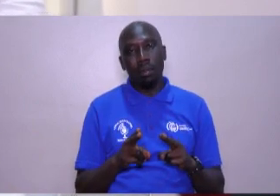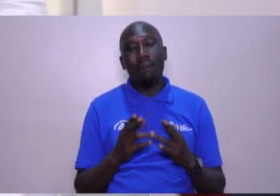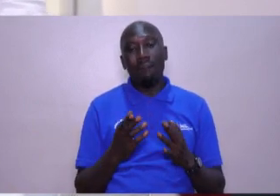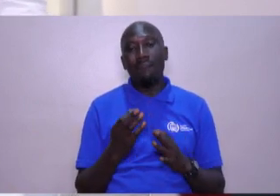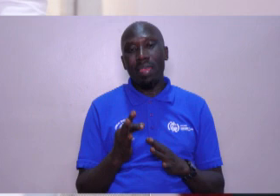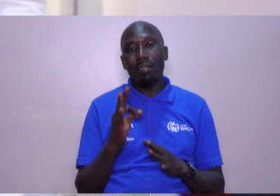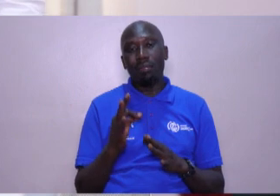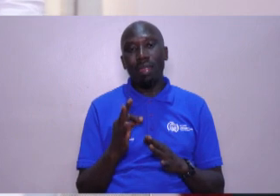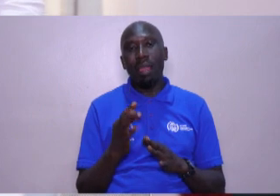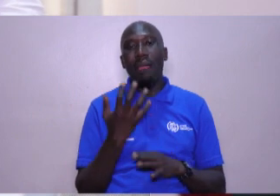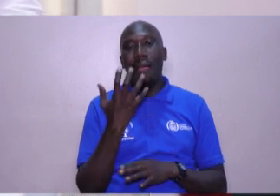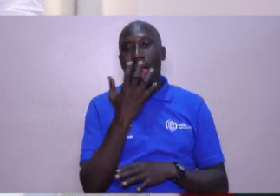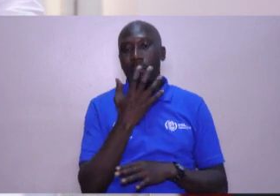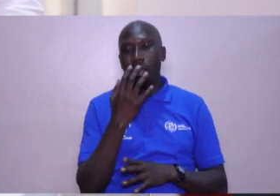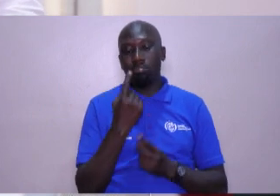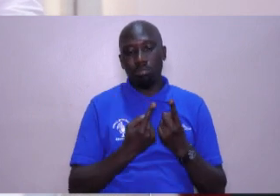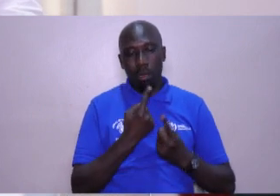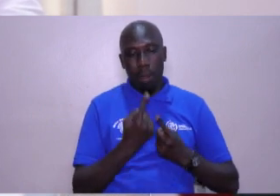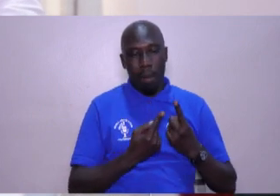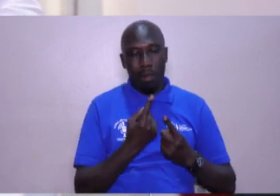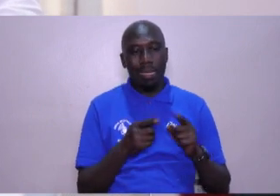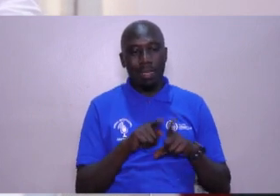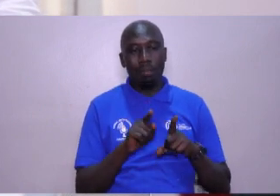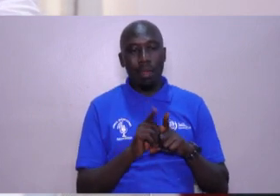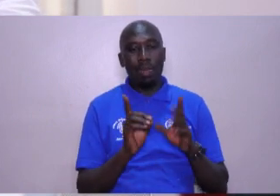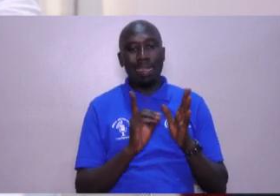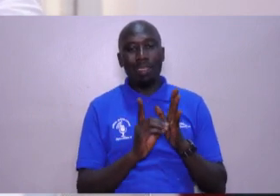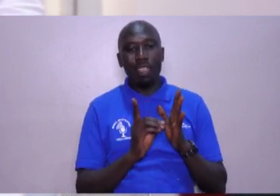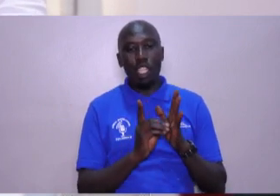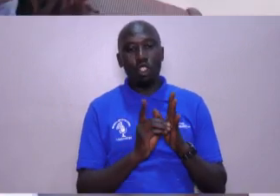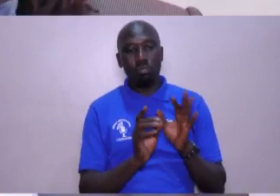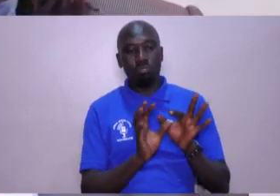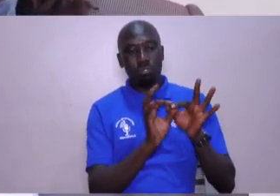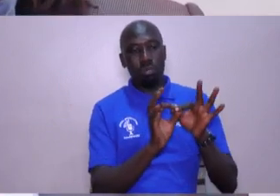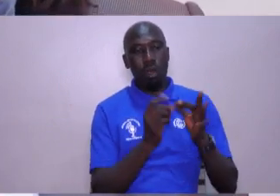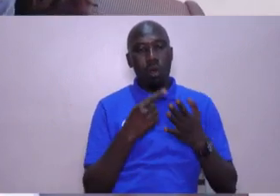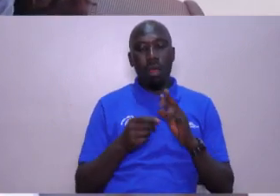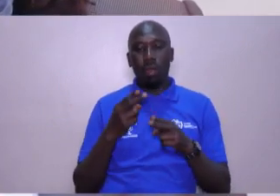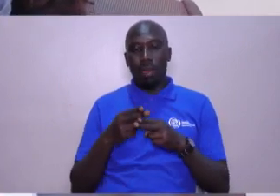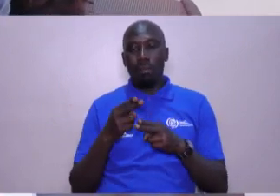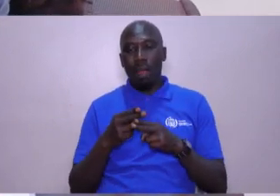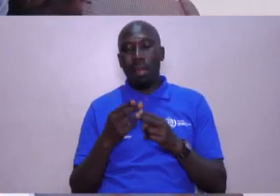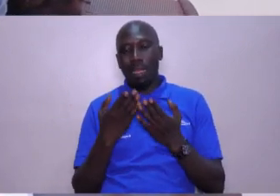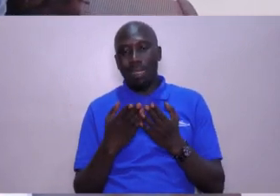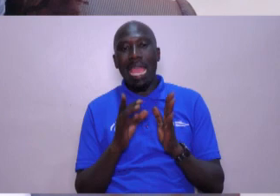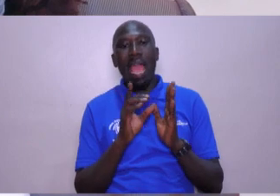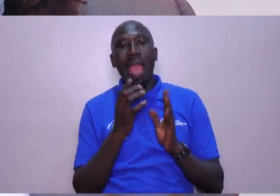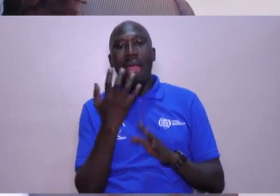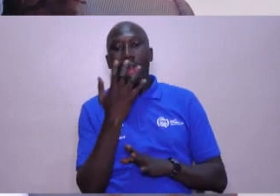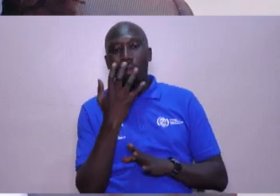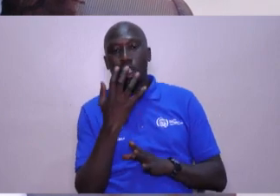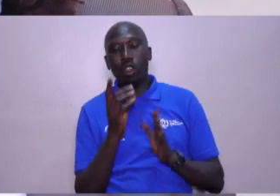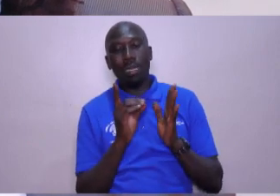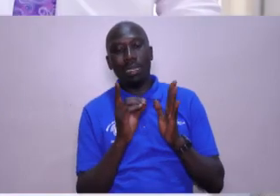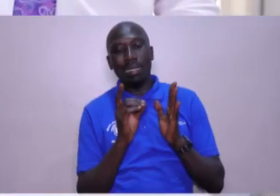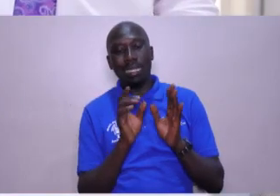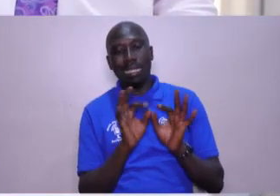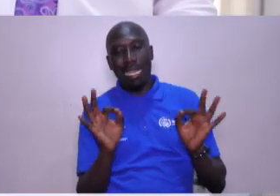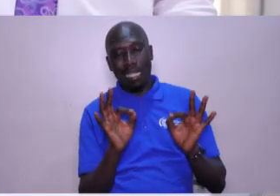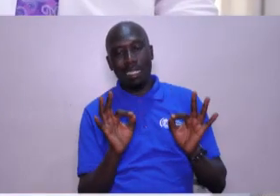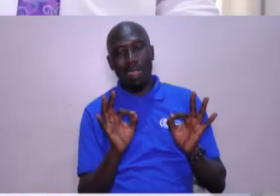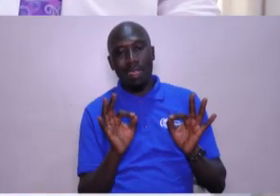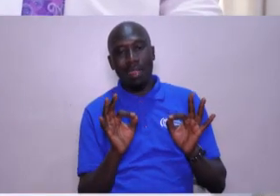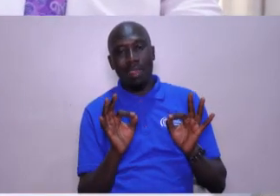if the animation is talking about that definition, what we call the animation text, the definition down, which is